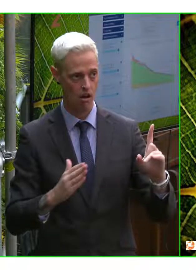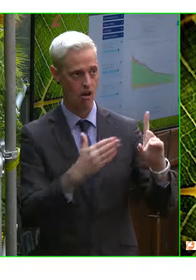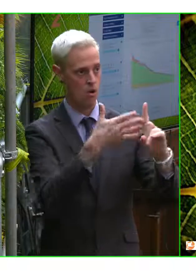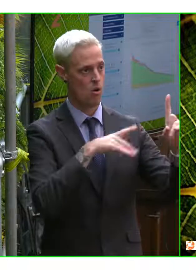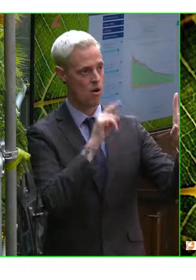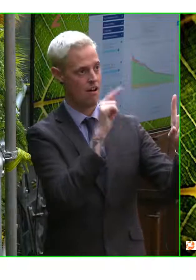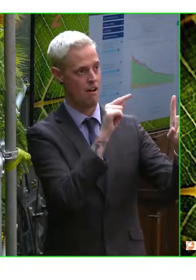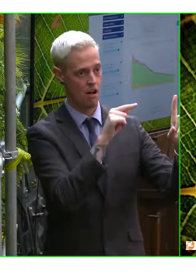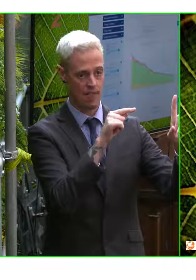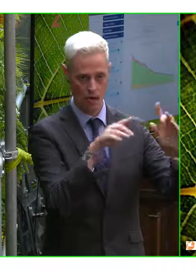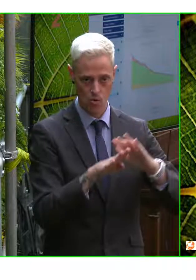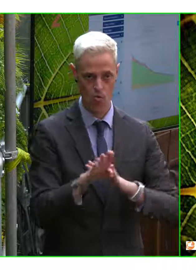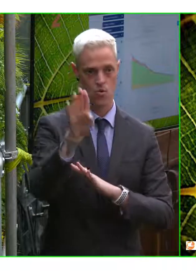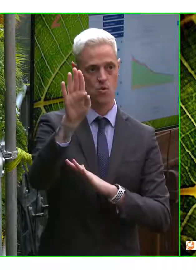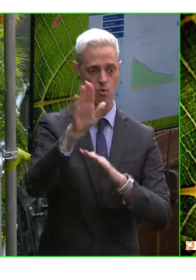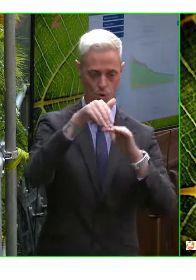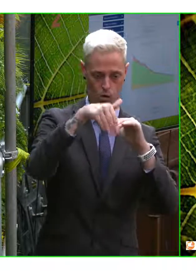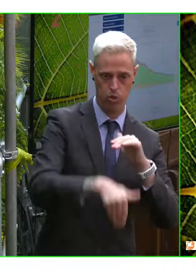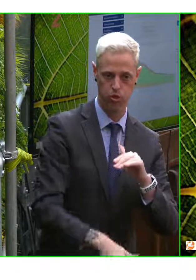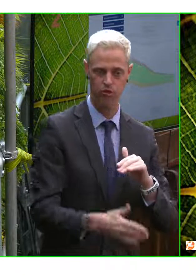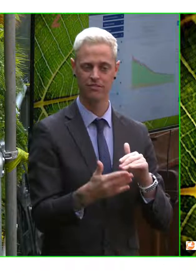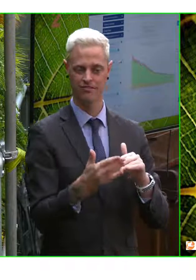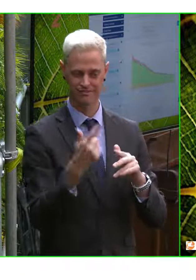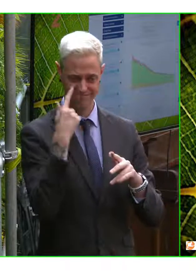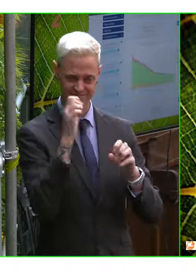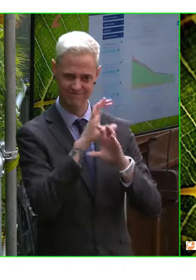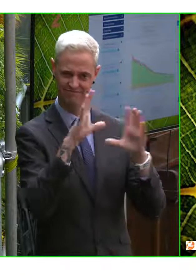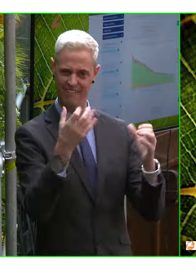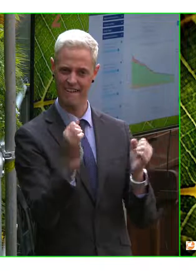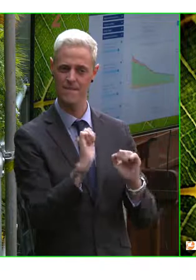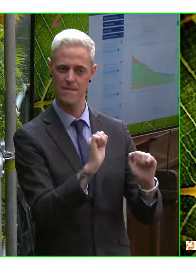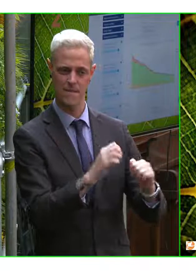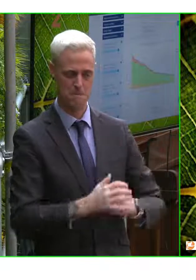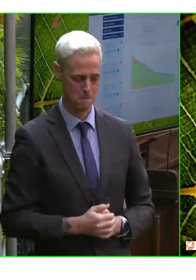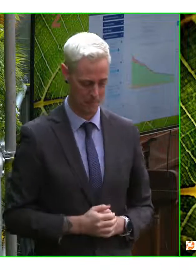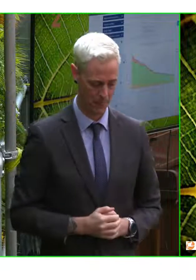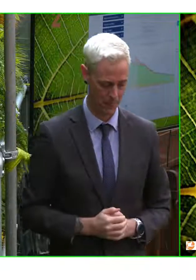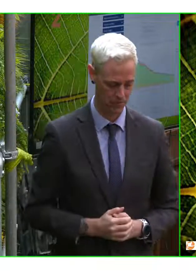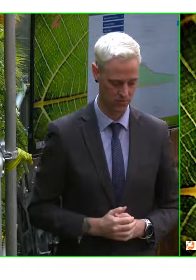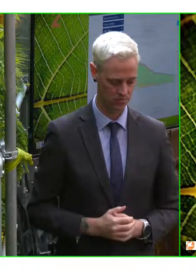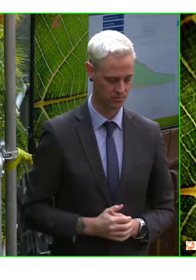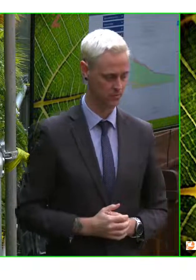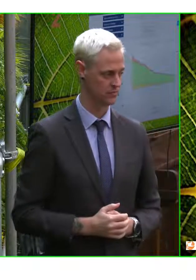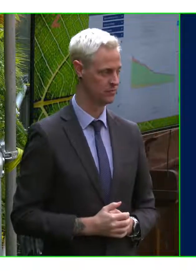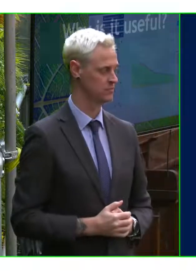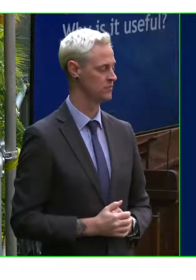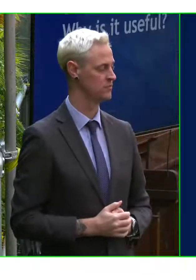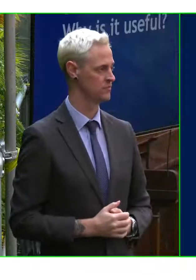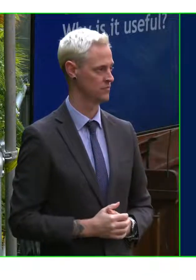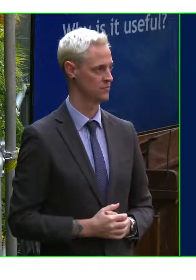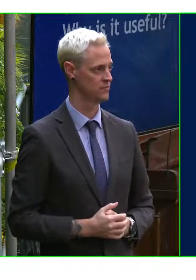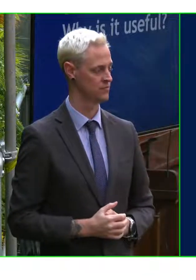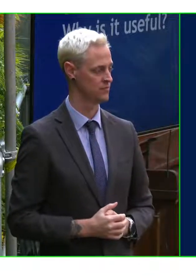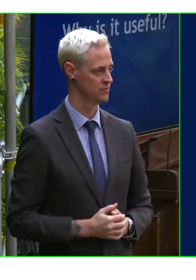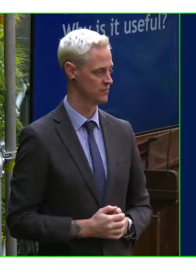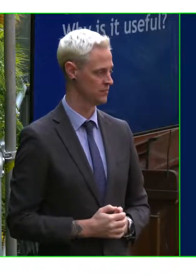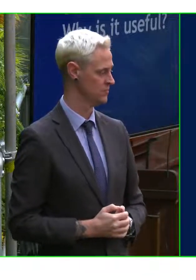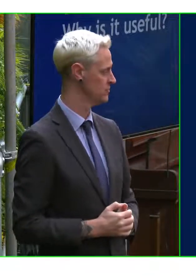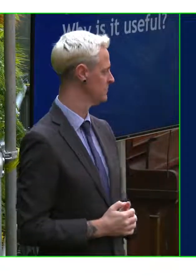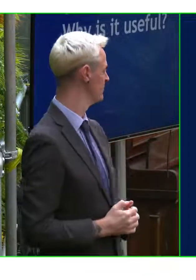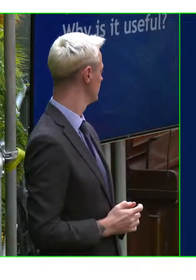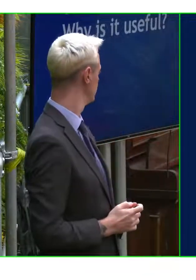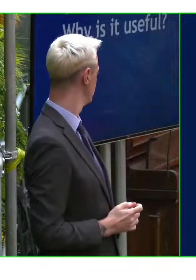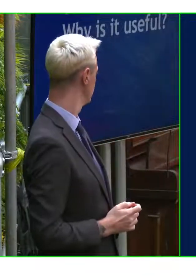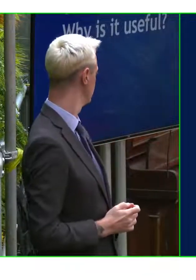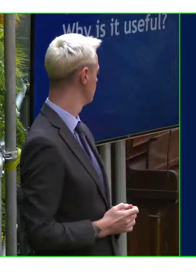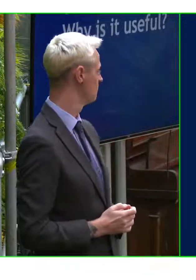that trajectory start to dip and start to nosedive towards that 0 x-axis. So why is